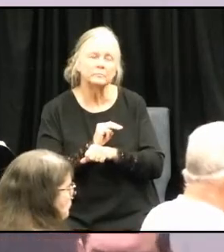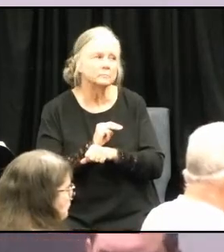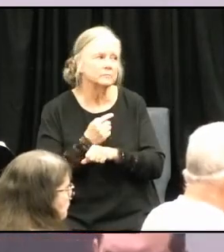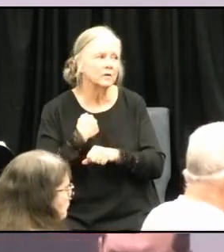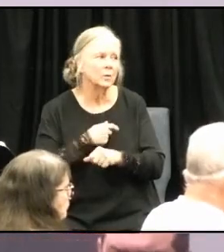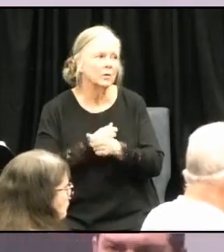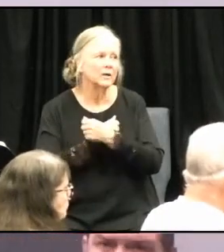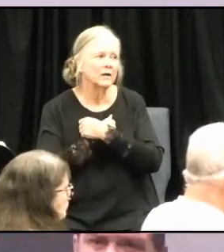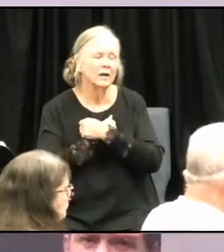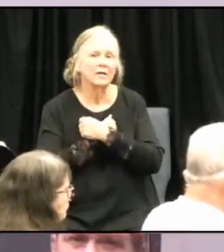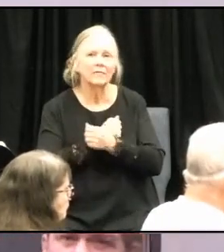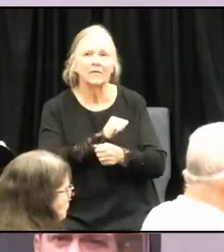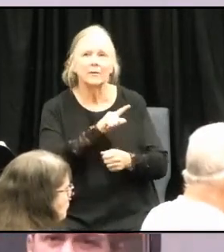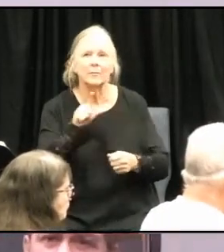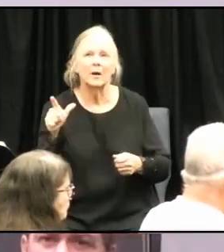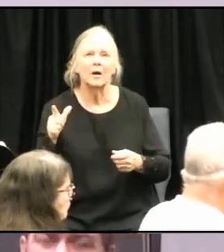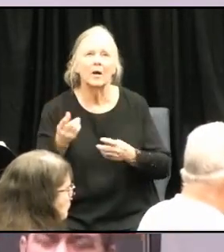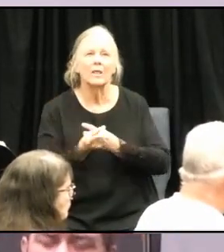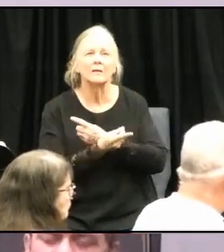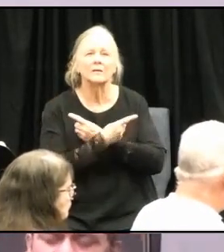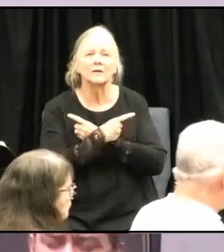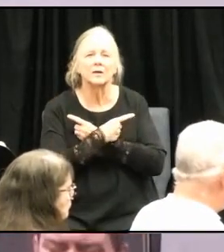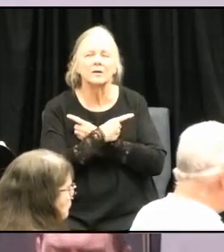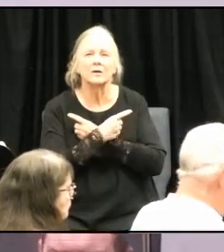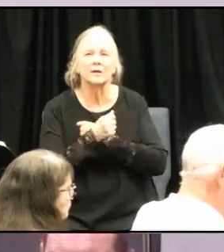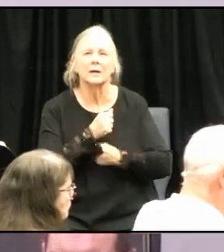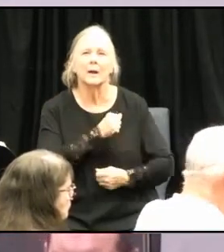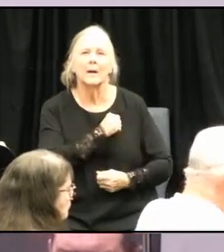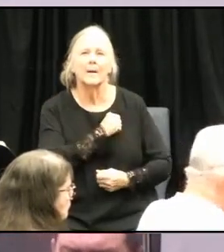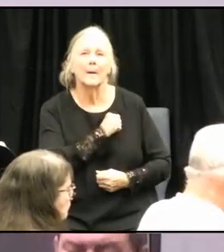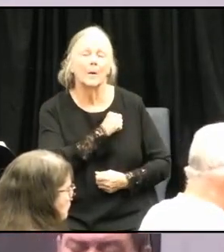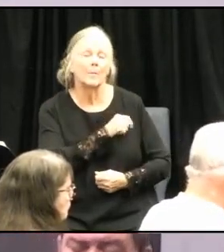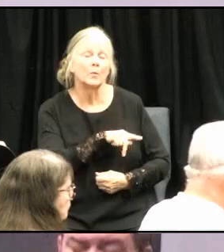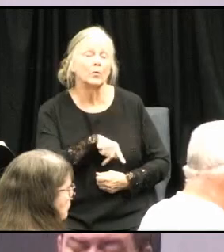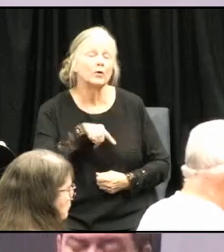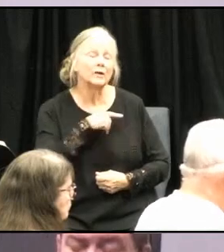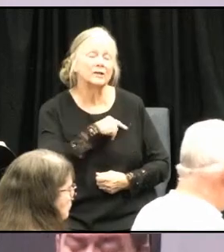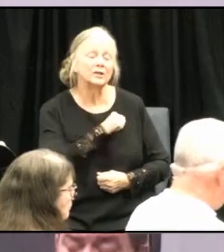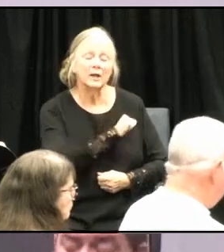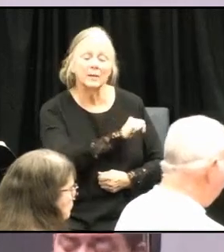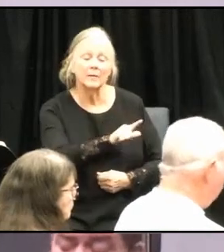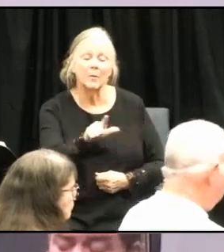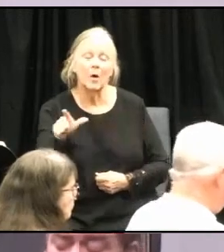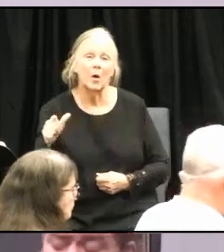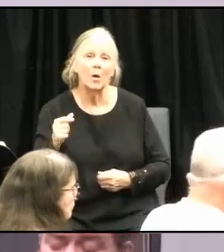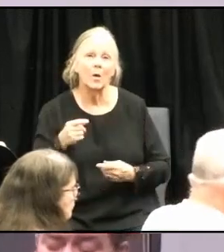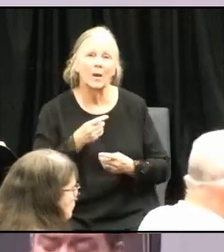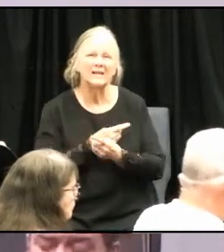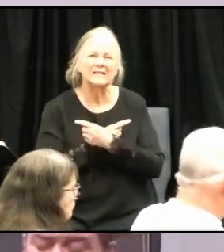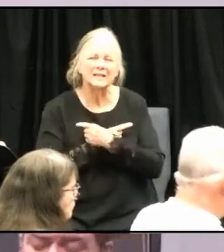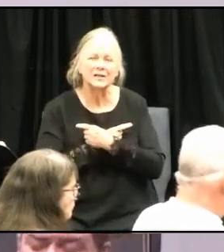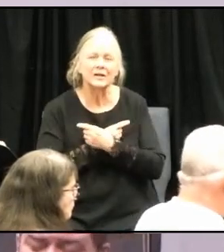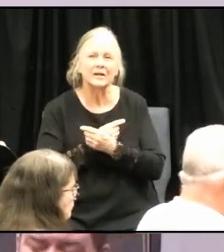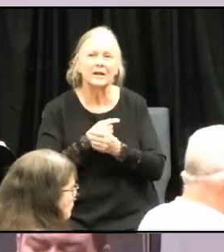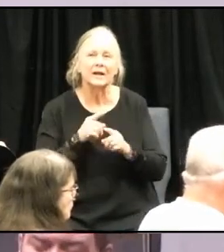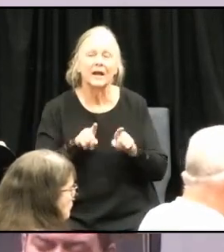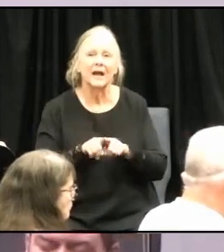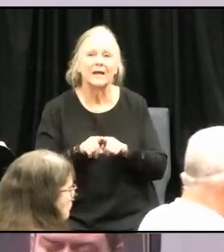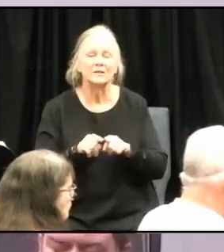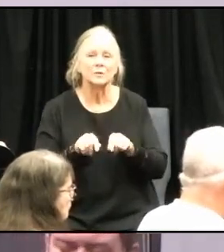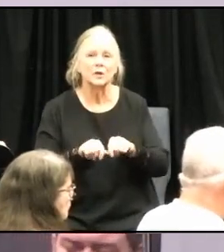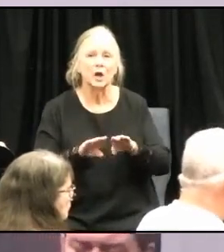We love them all dearly. We appreciate them all dearly. And now, as we open the altar, so to